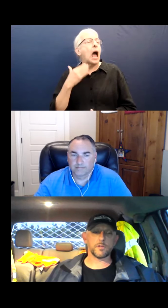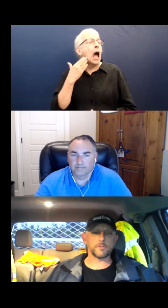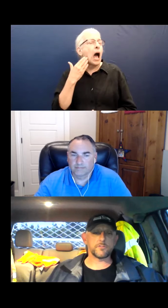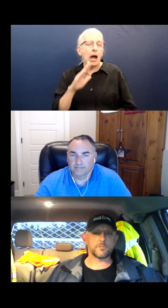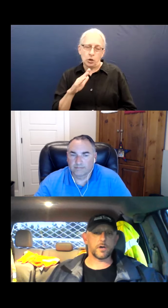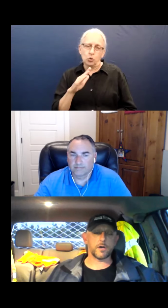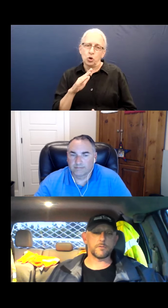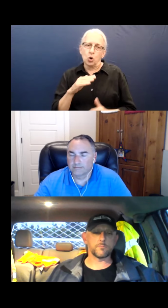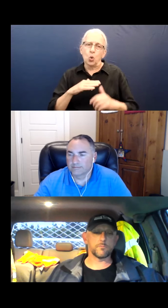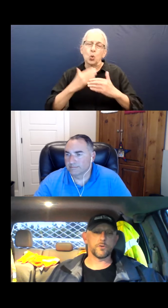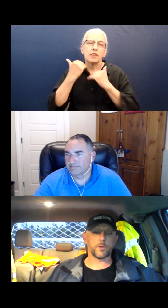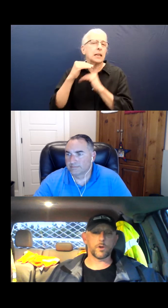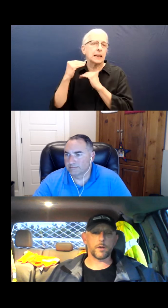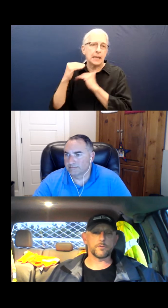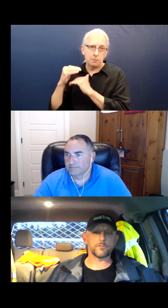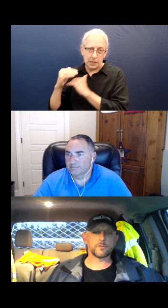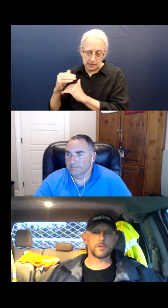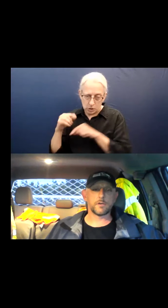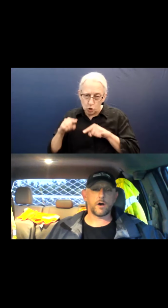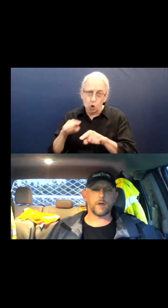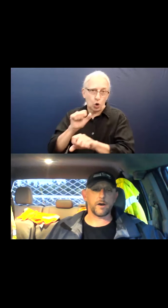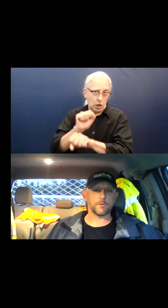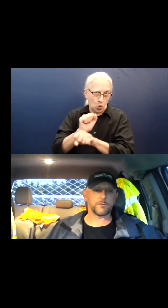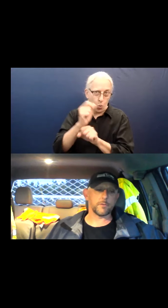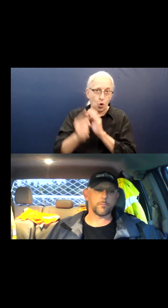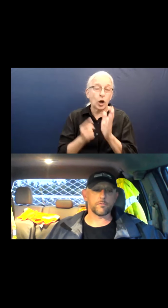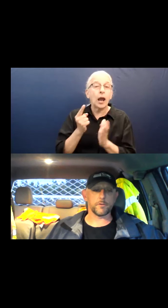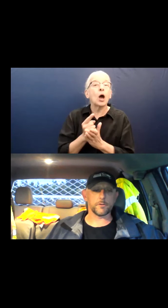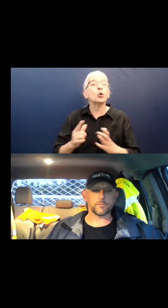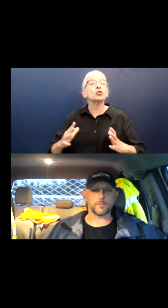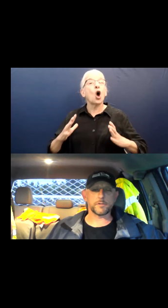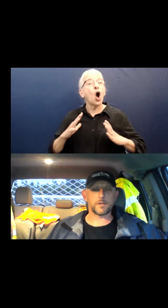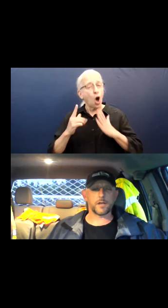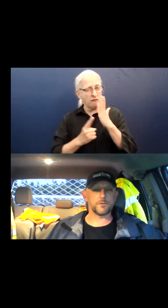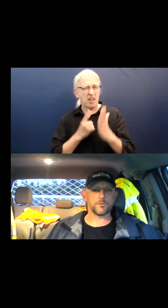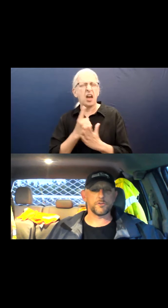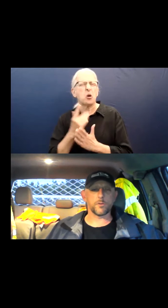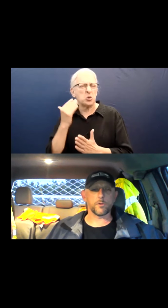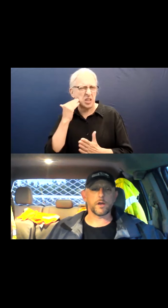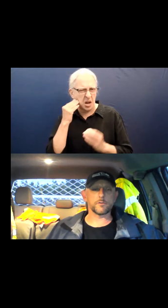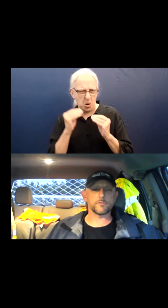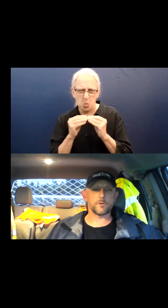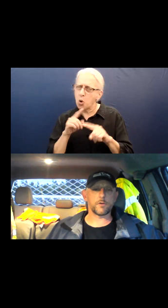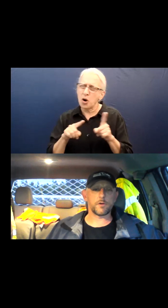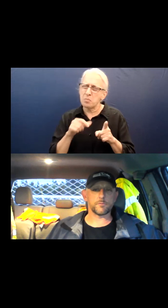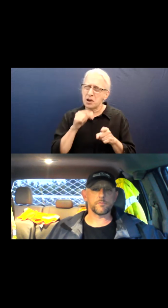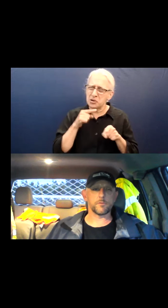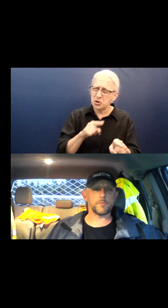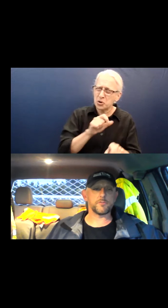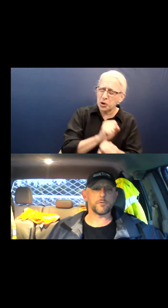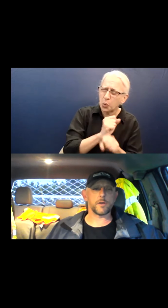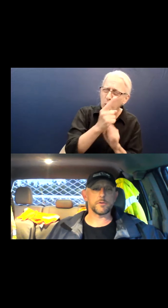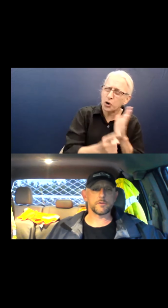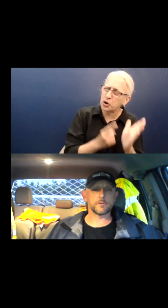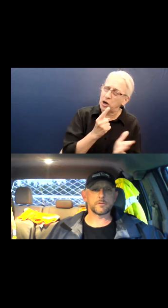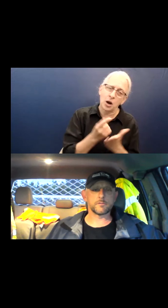decibel limits during work hours. Off hours, I'm more familiar with, but not usually during work hours. So I'll have to refer to maybe